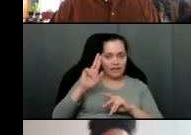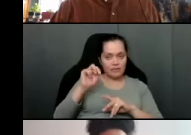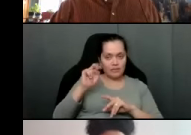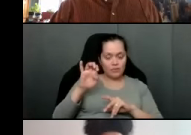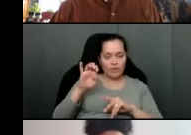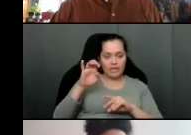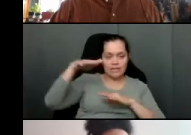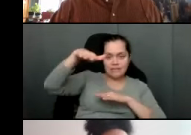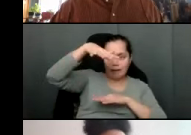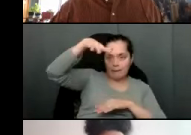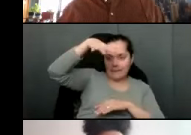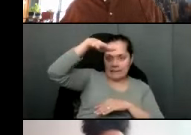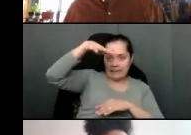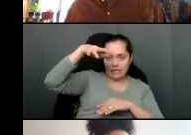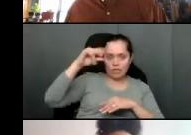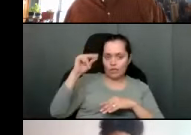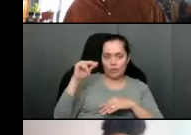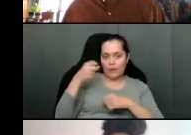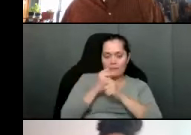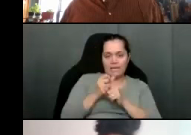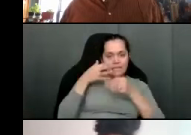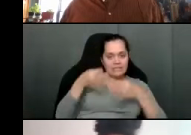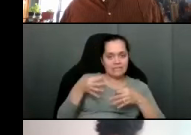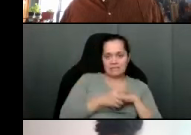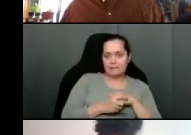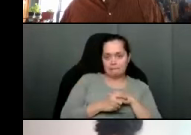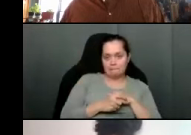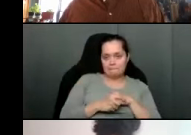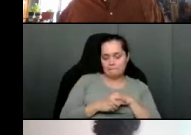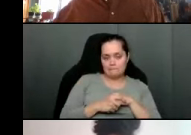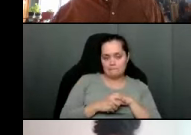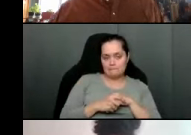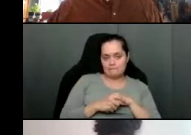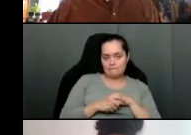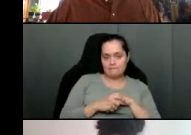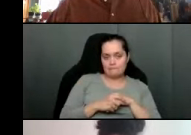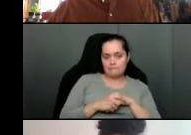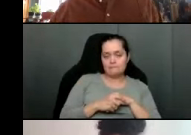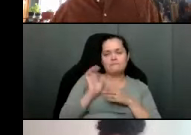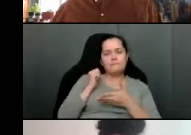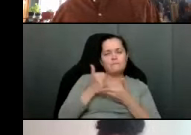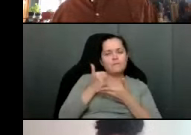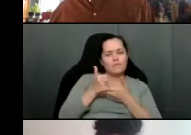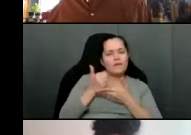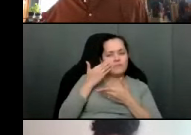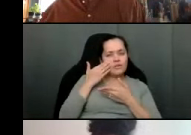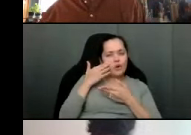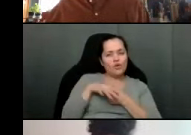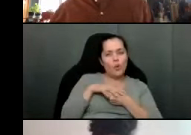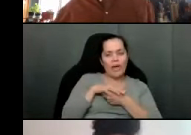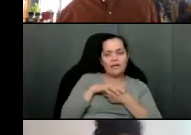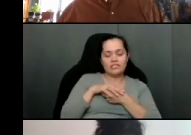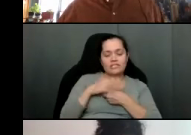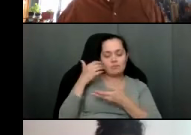up here making those choices. It helps to know where places